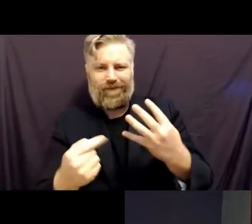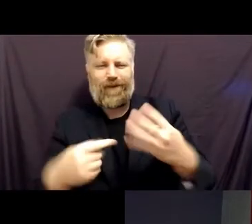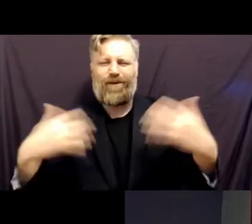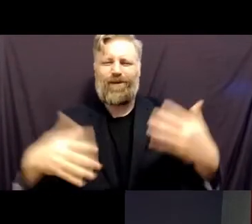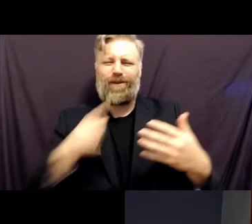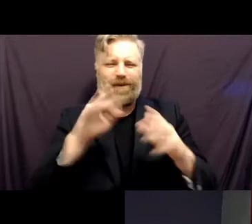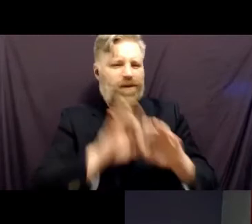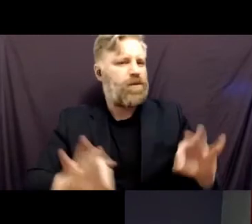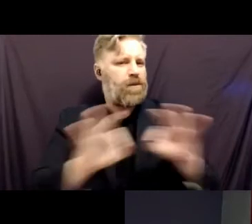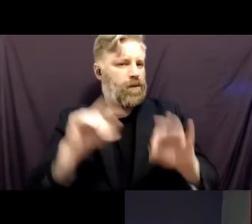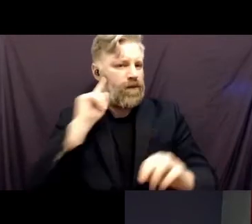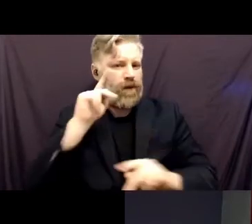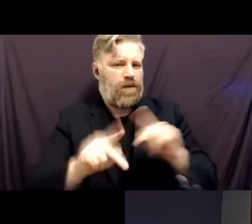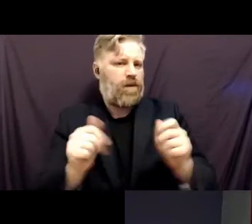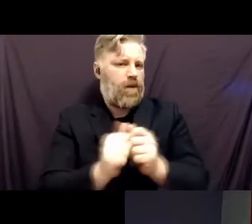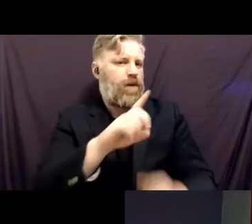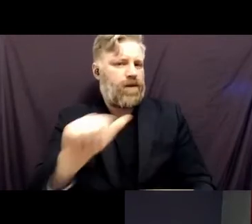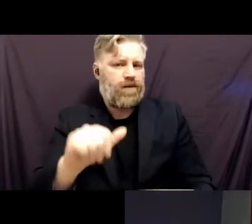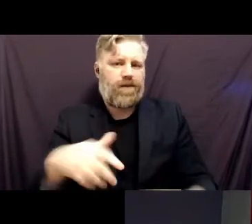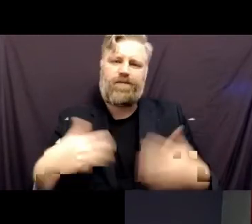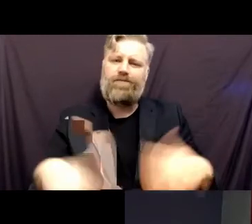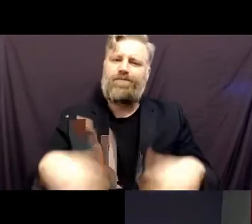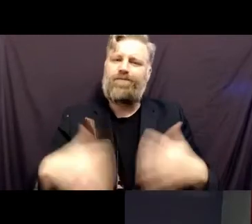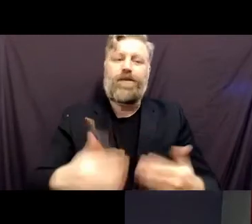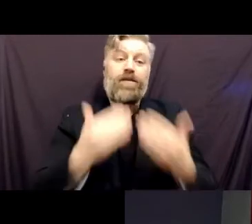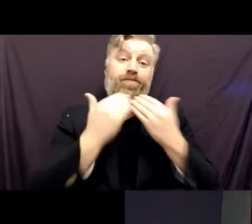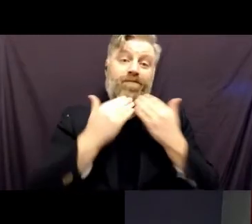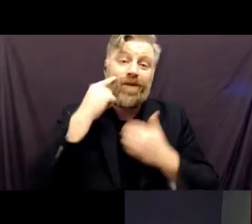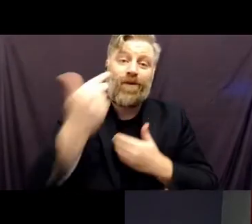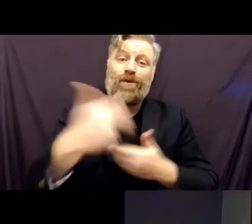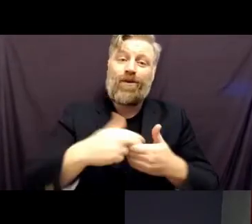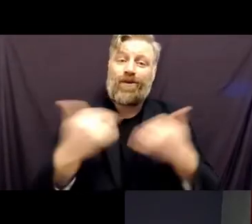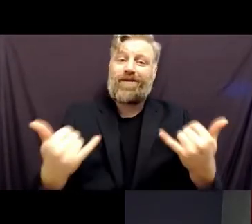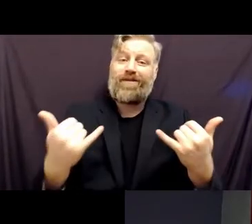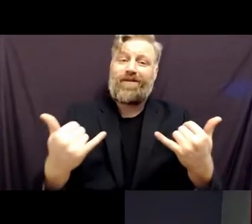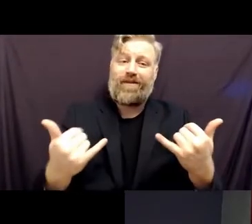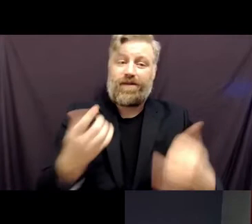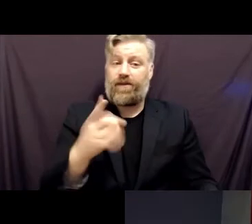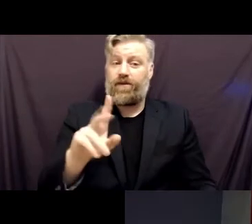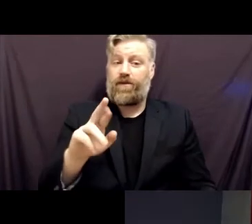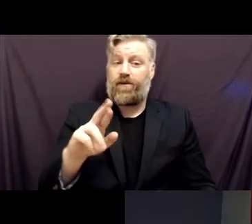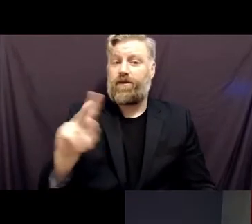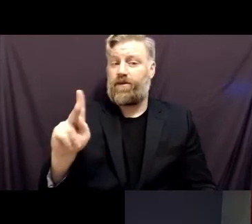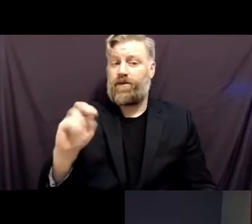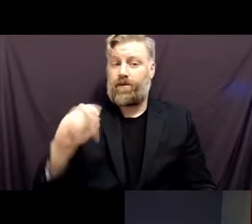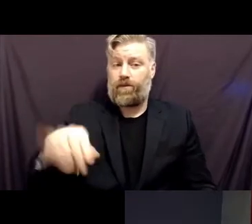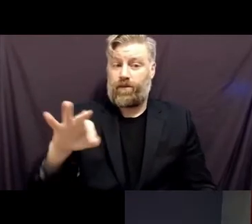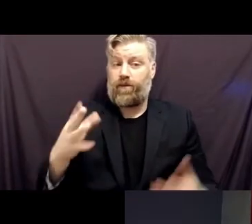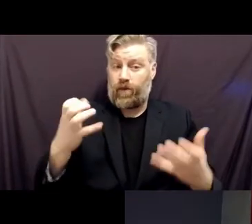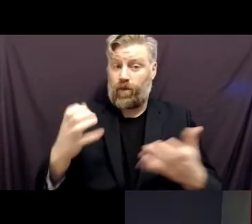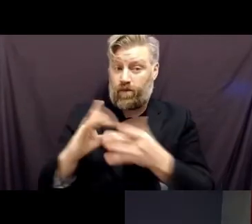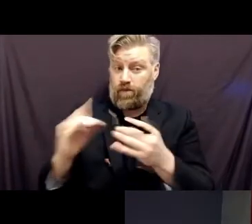people with disabilities. So thanks again for joining us today. Dr. Knopf, did you want to share just a few more words to welcome